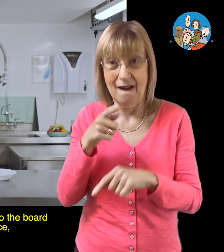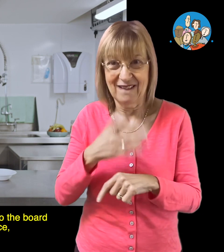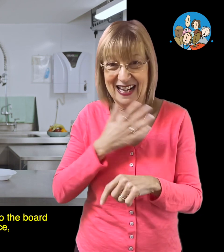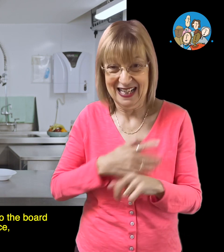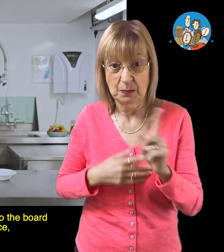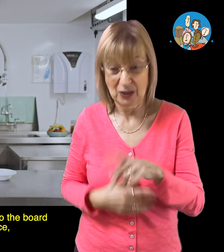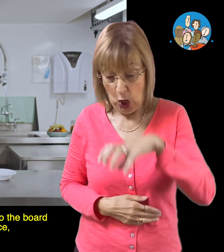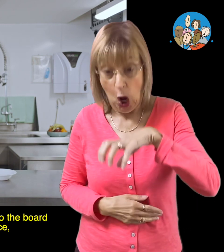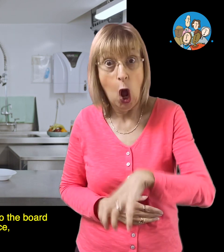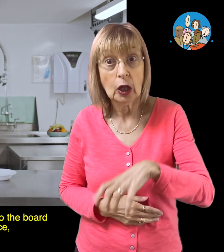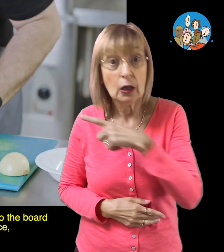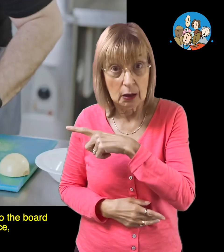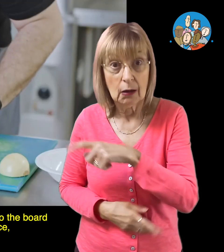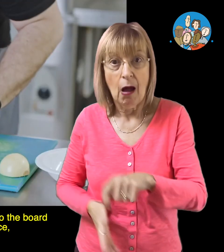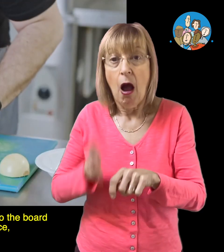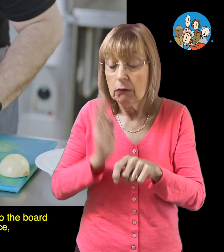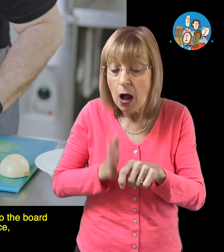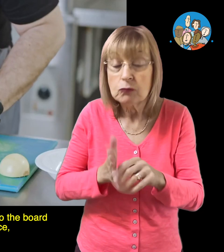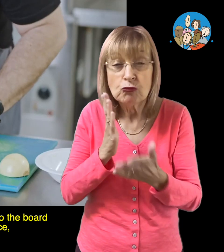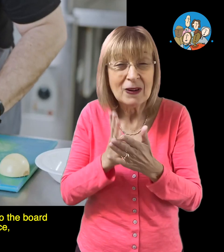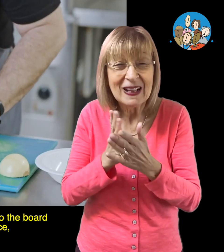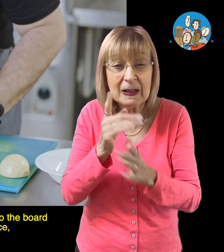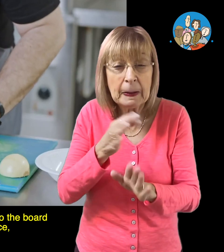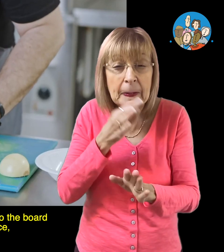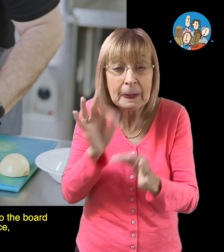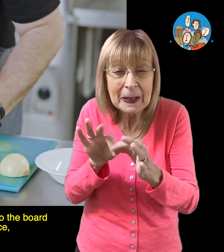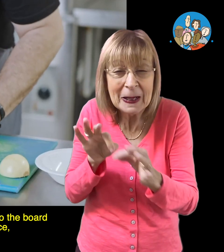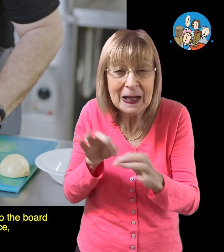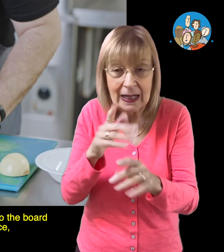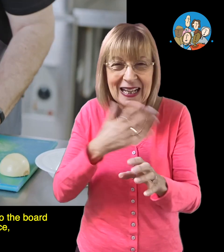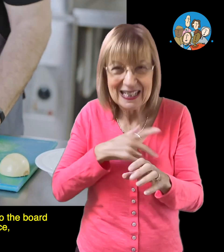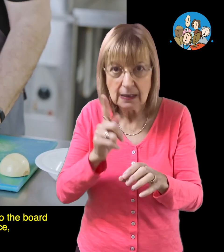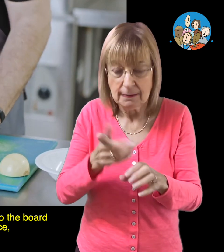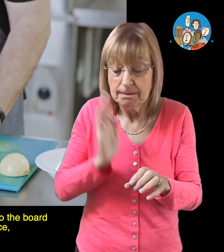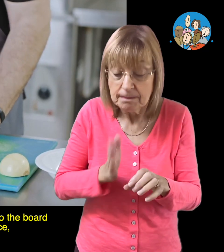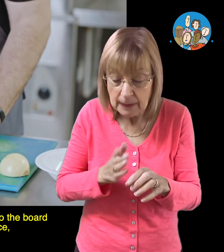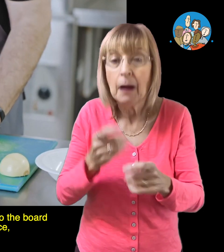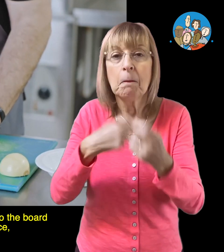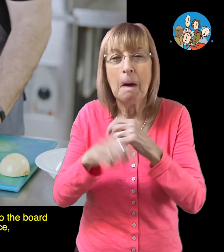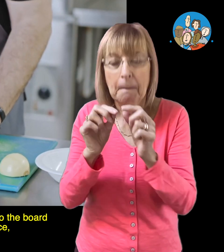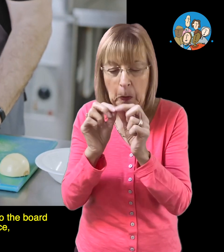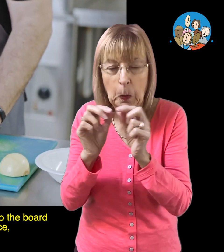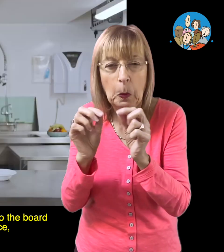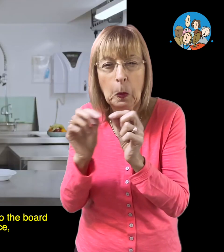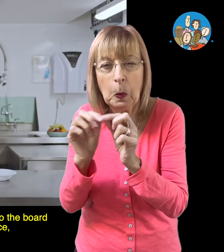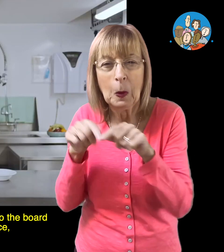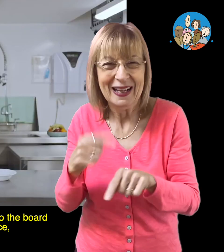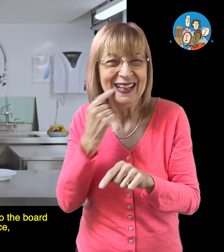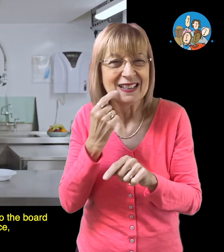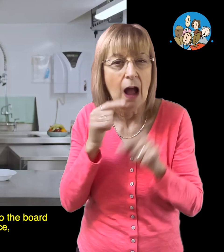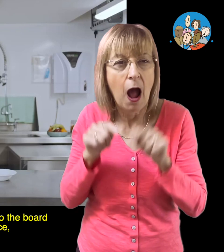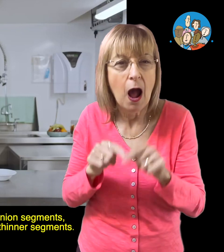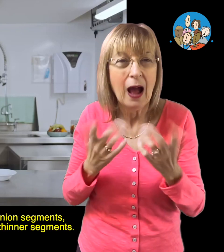then you get your knife and you cut down to the board. Now, the thinner you cut, the